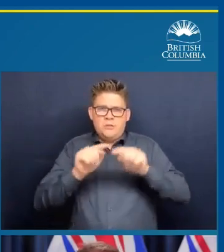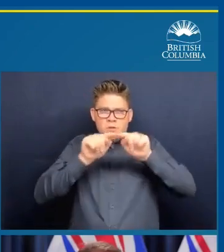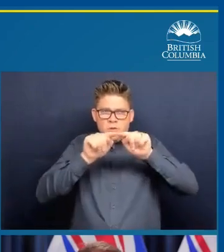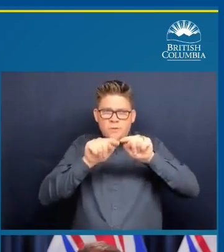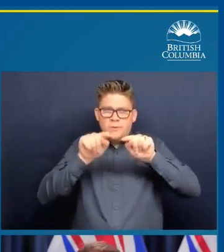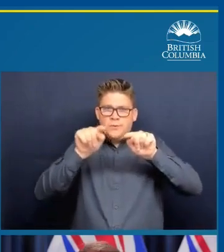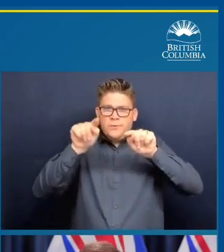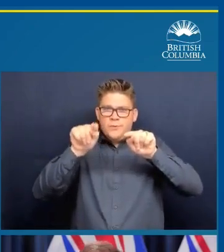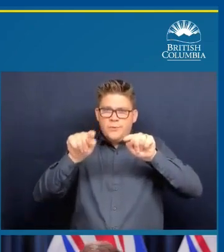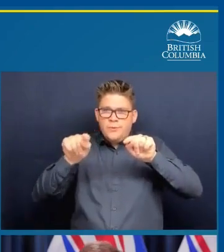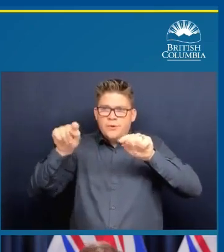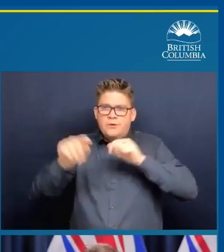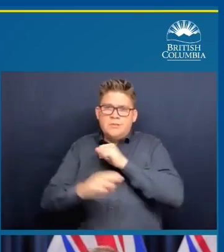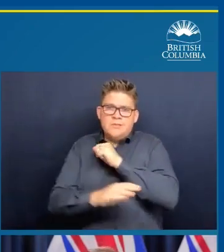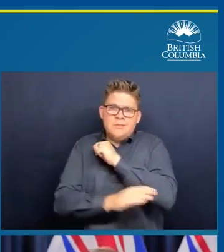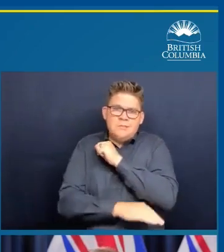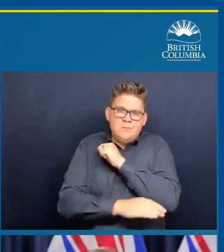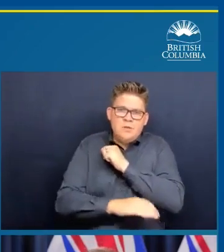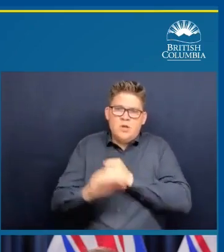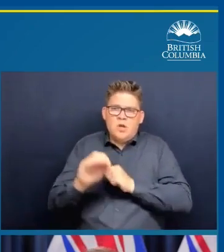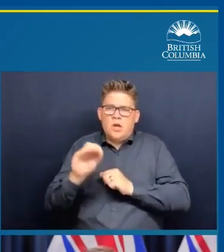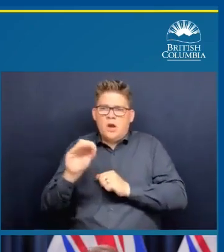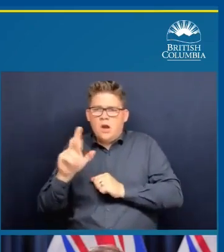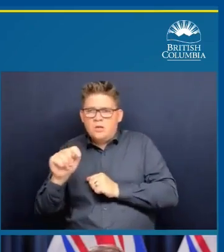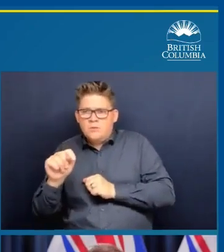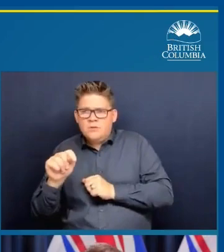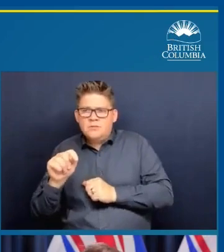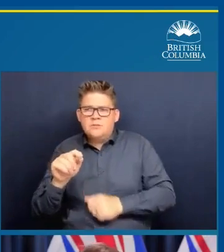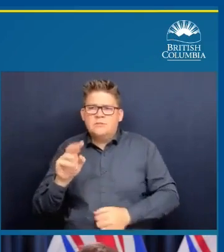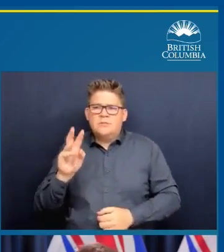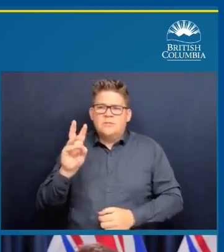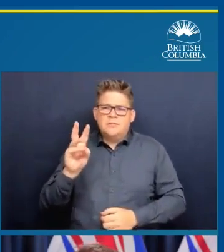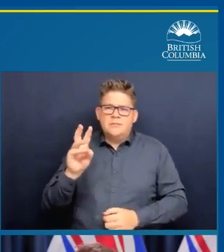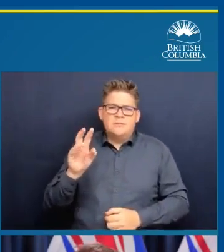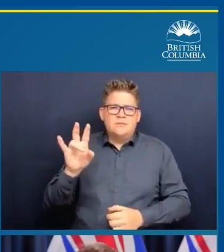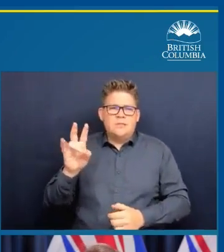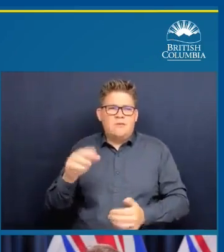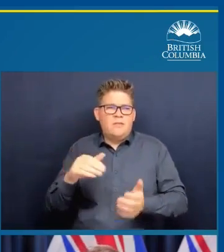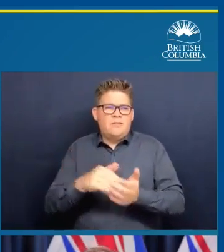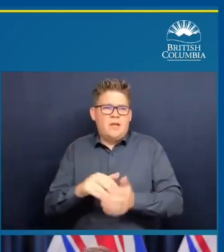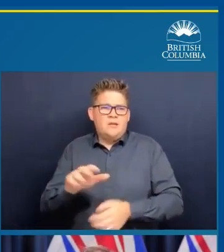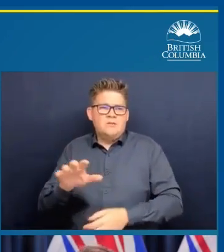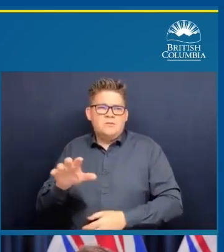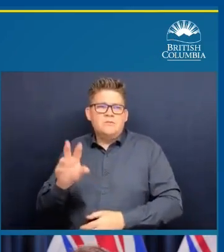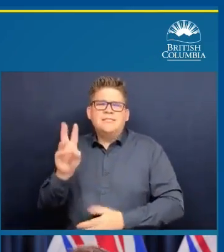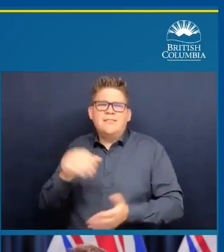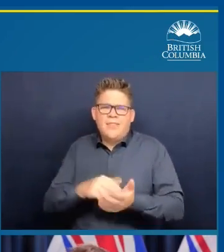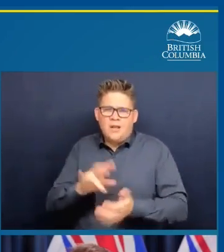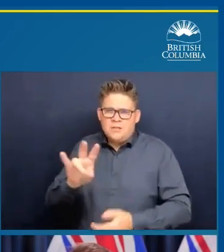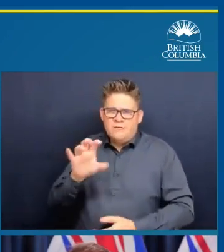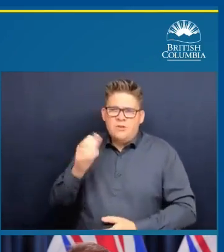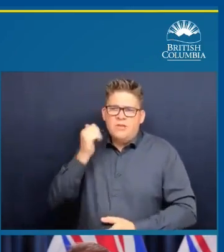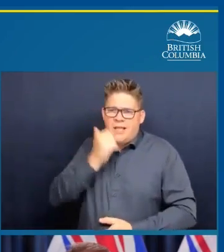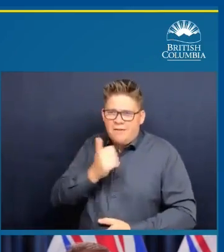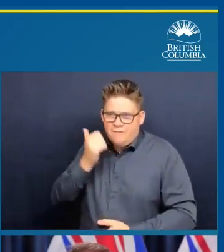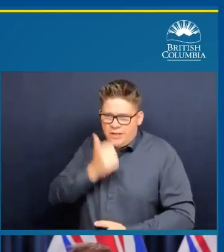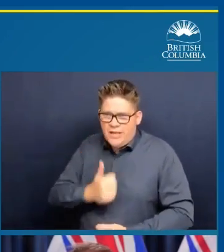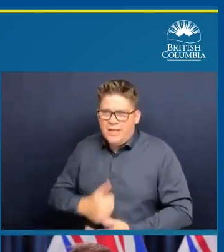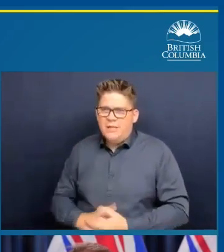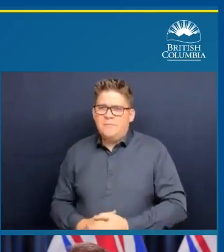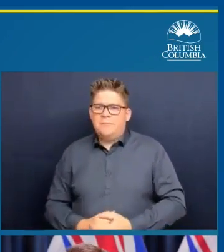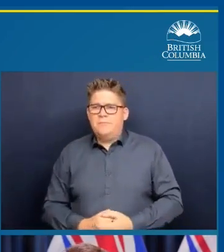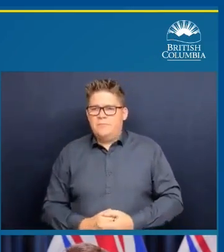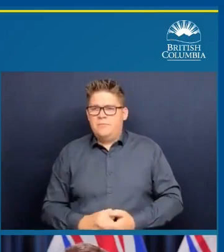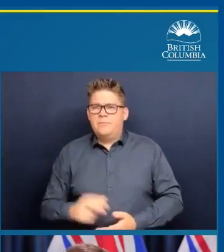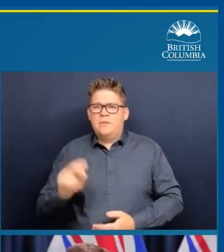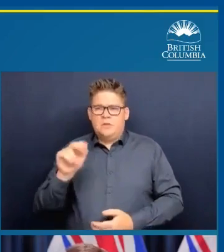it was roughly 6,700 visits a day. In November, that number is up to 6,765. Understanding